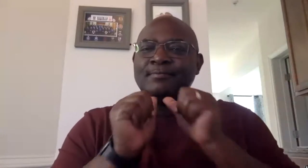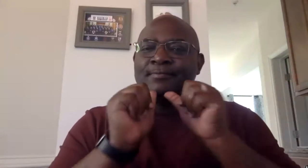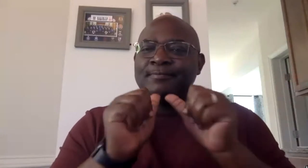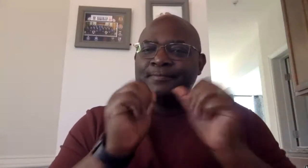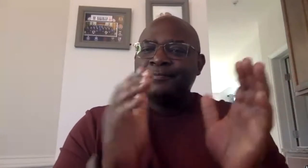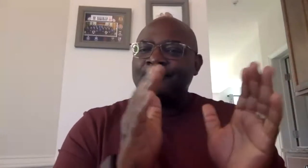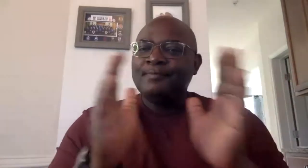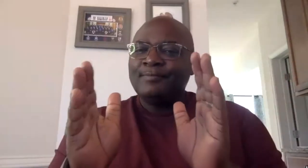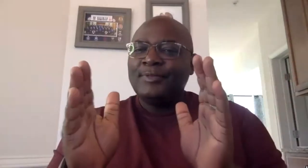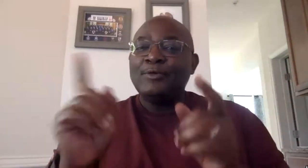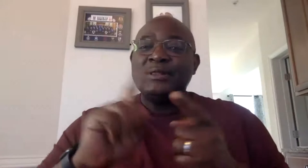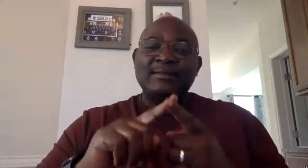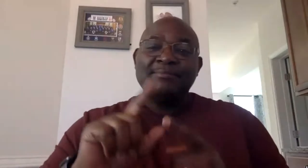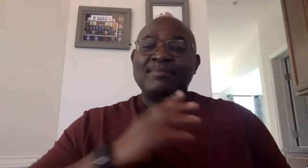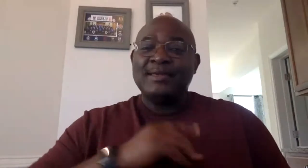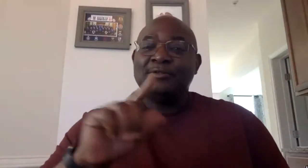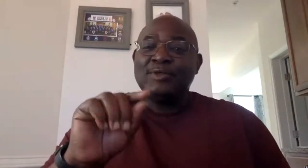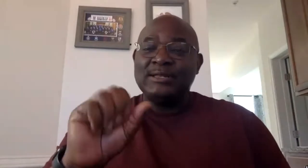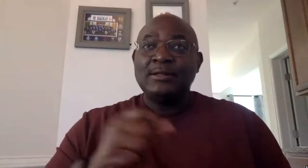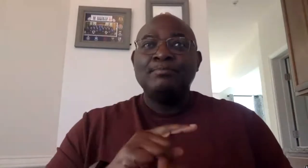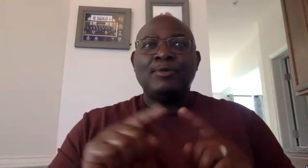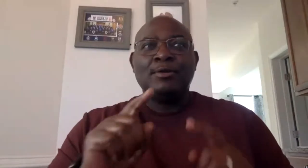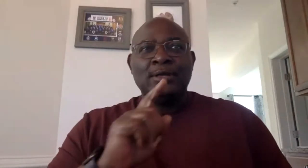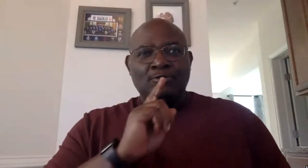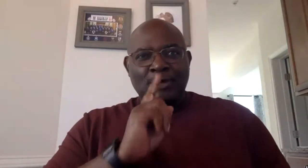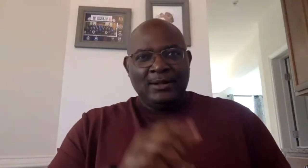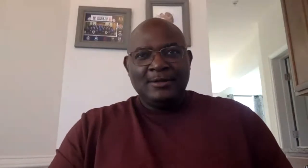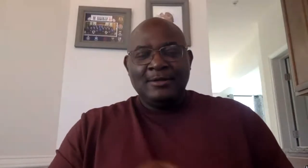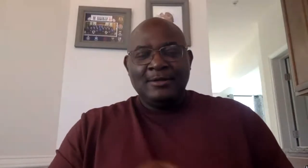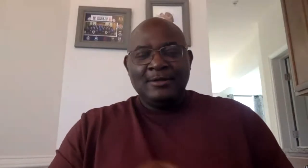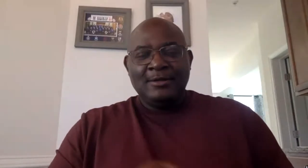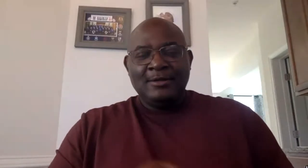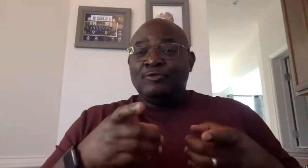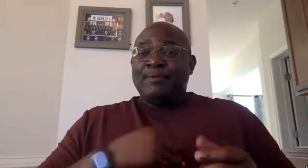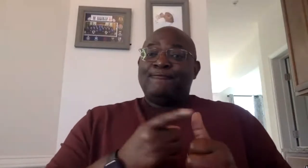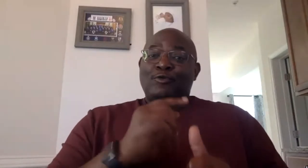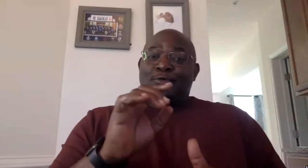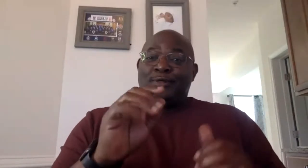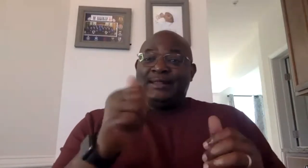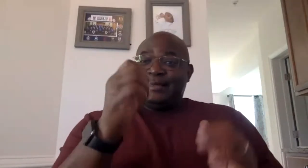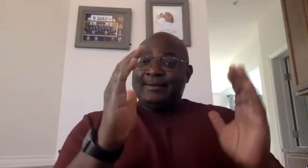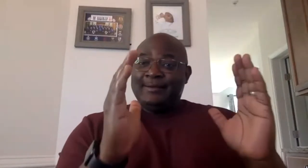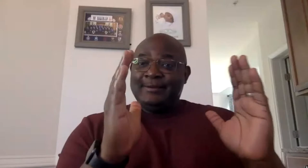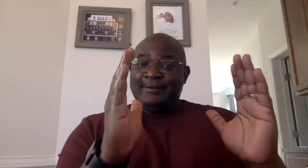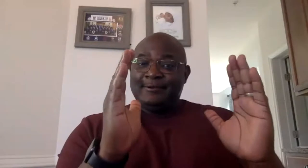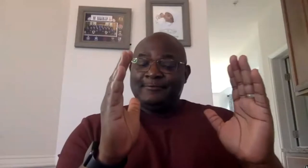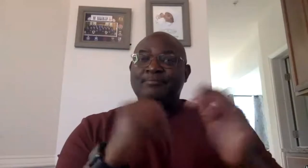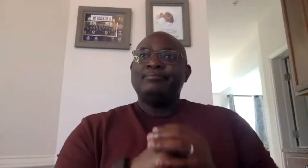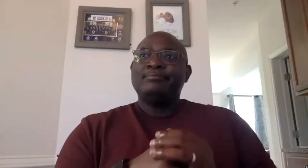second decade, I was in denial. I was still in denial. So I wasn't